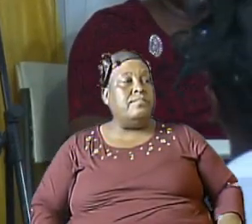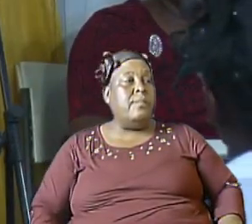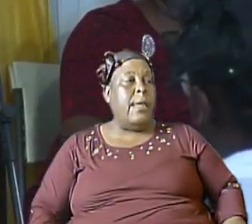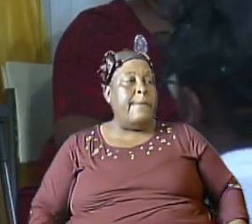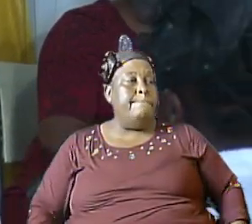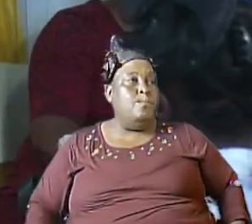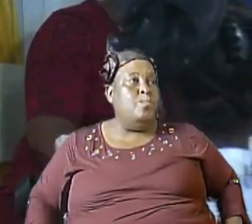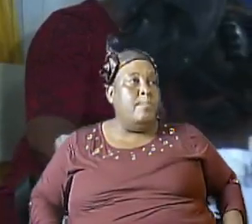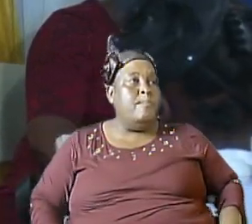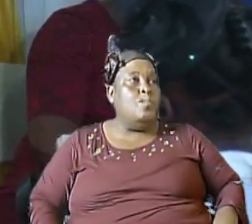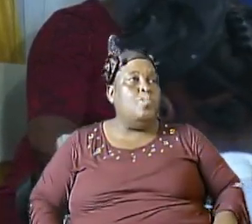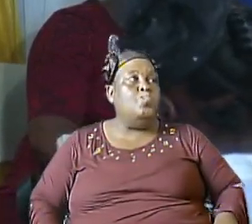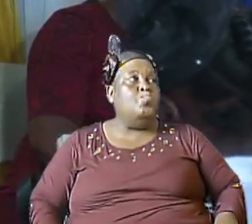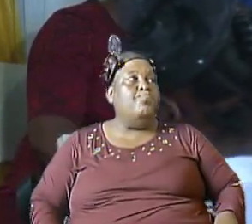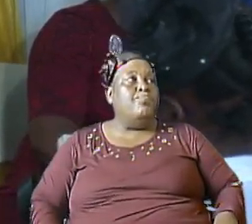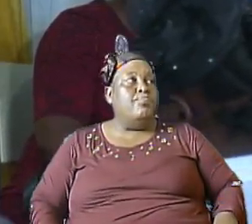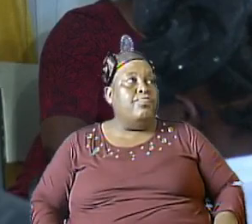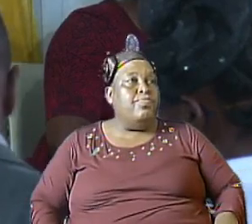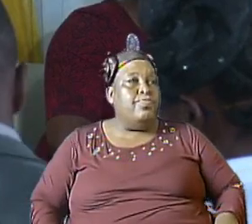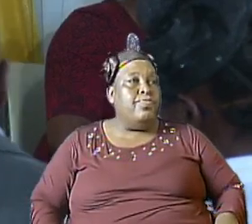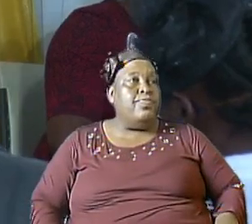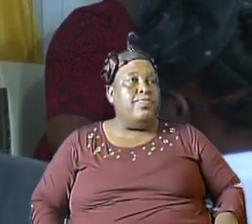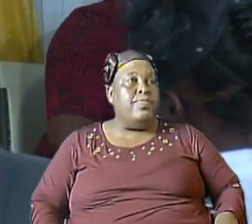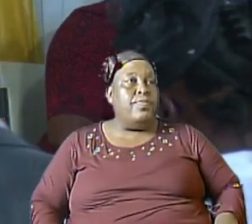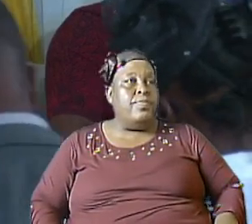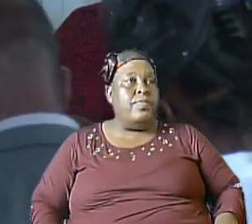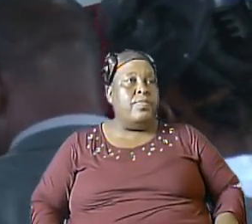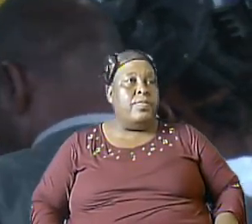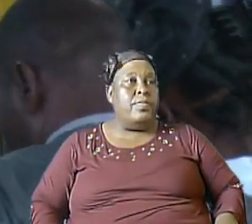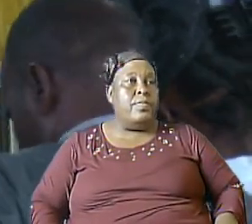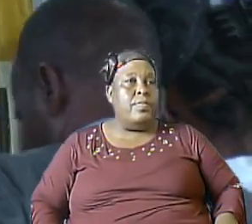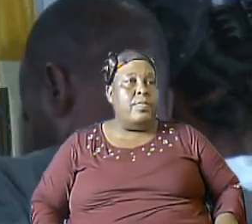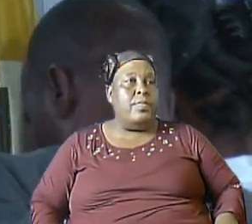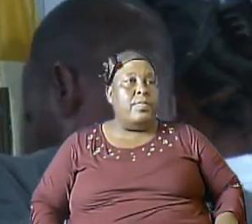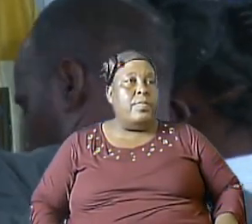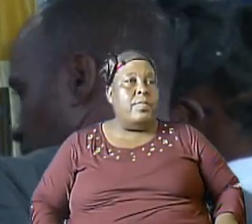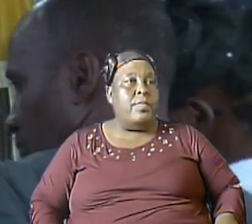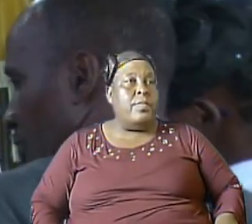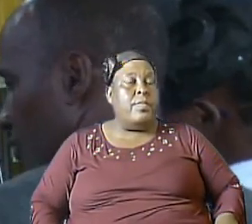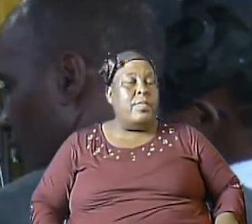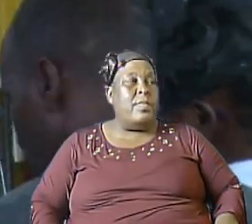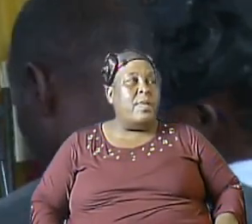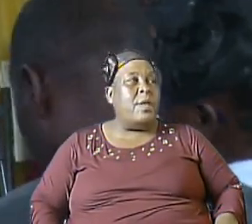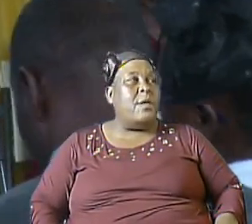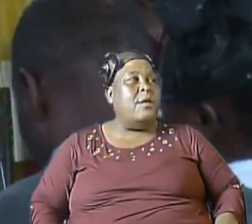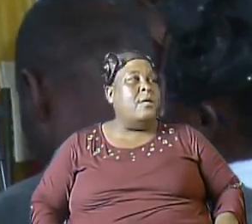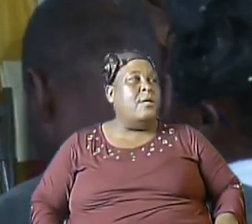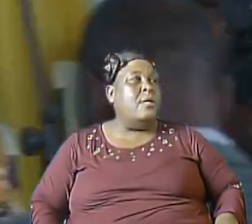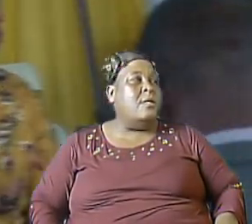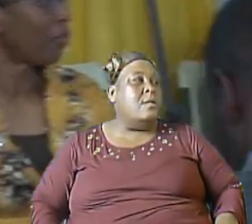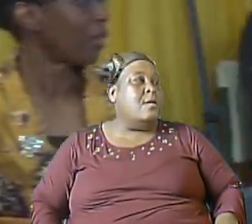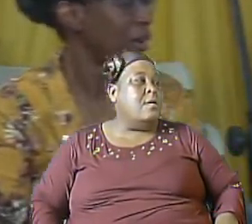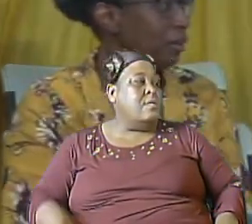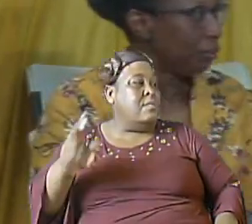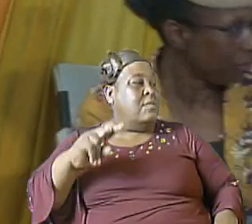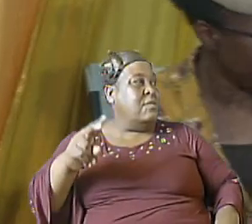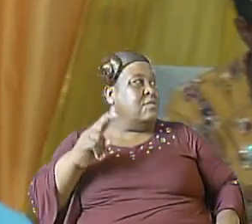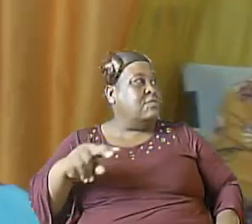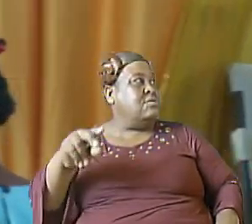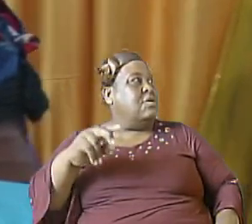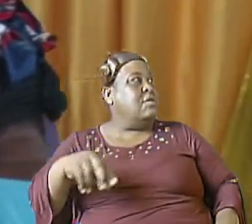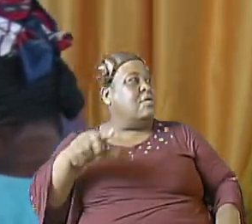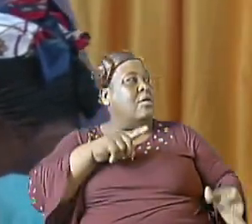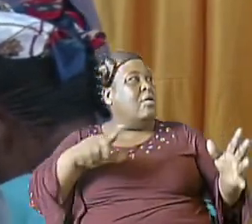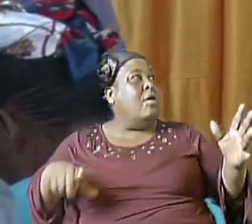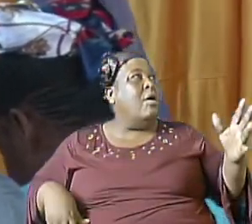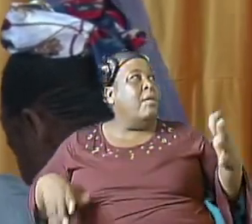the ways of death. I'm begging you to come to the altar. We want to pray with you. Young people, seek ye the Lord